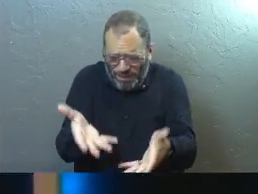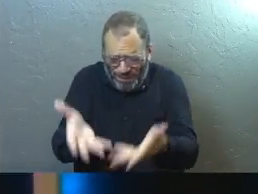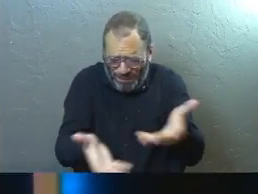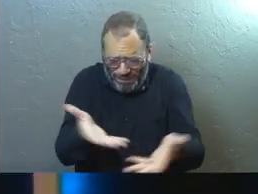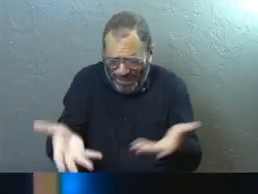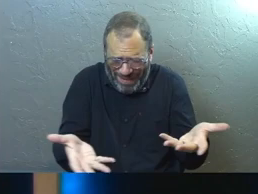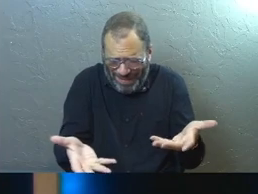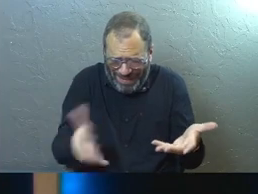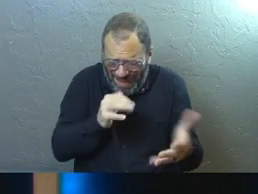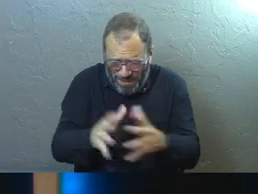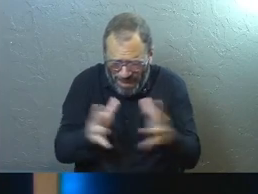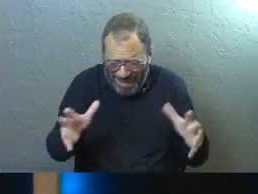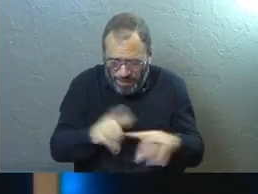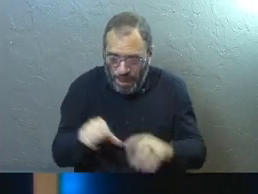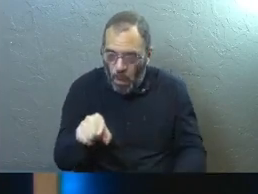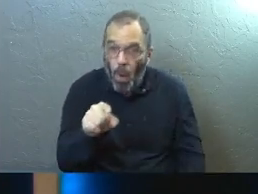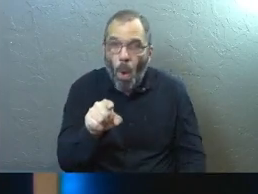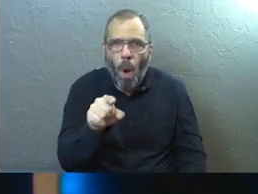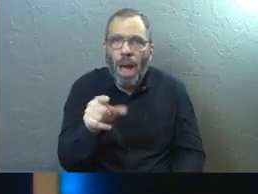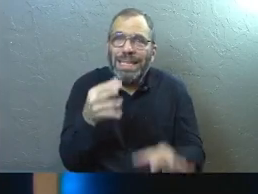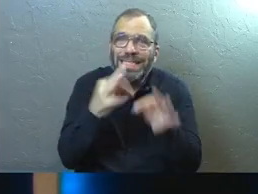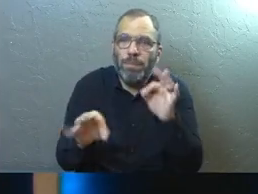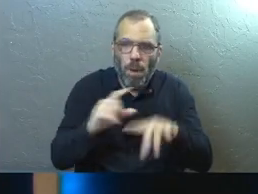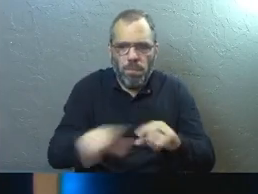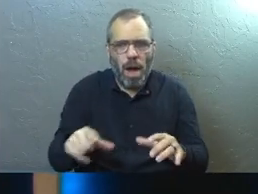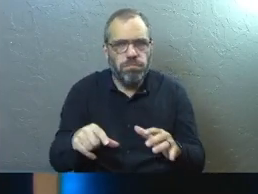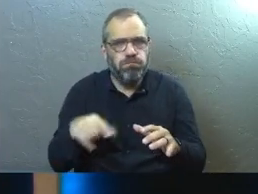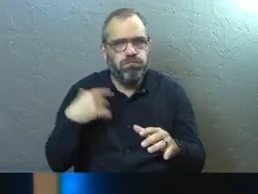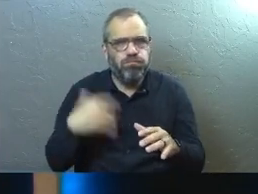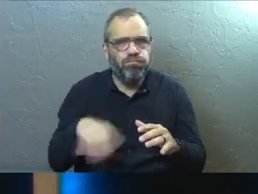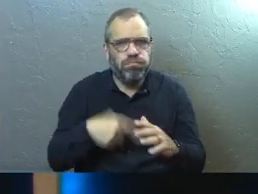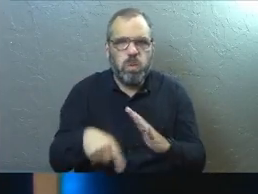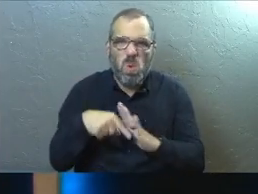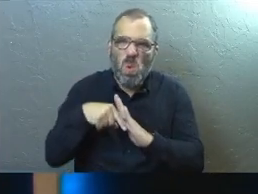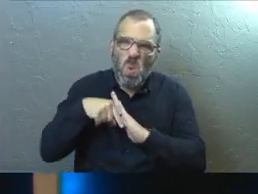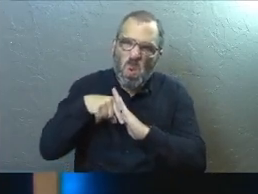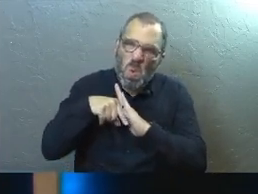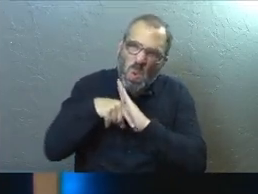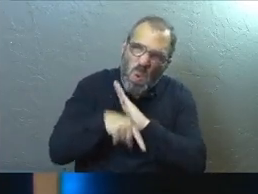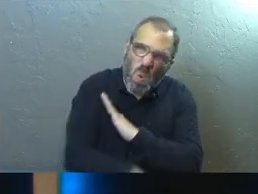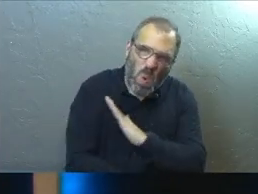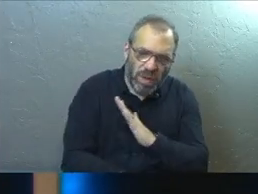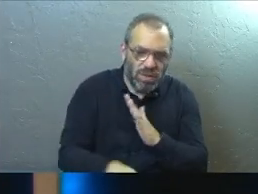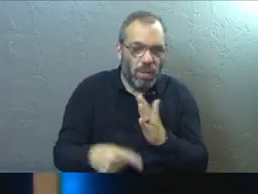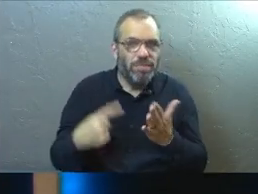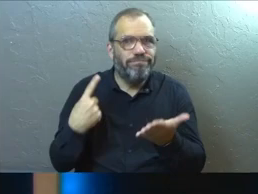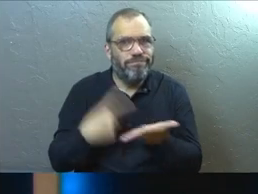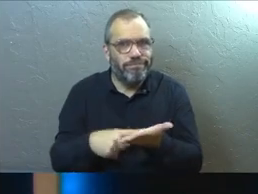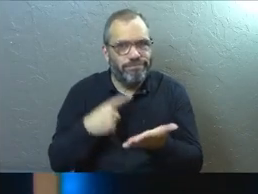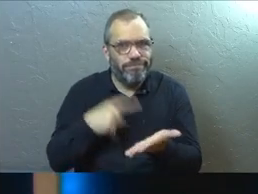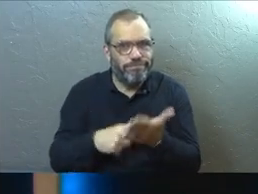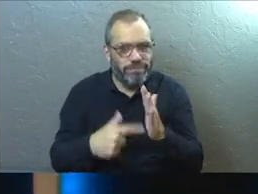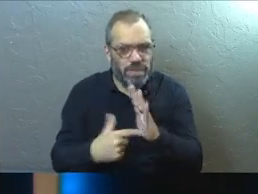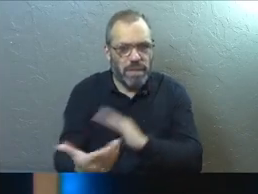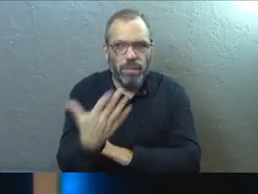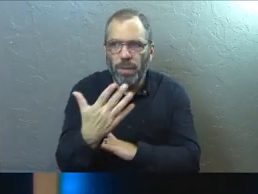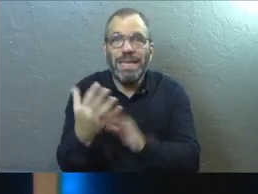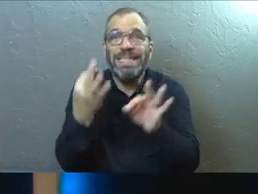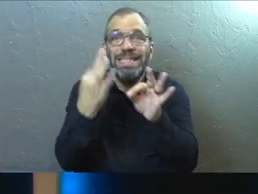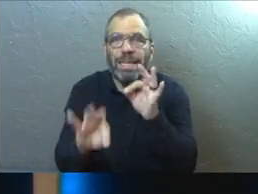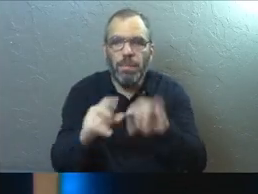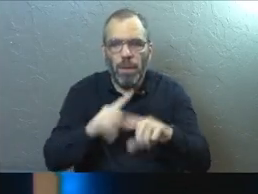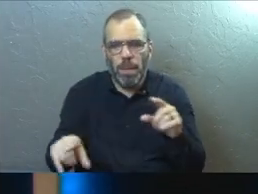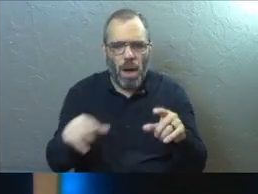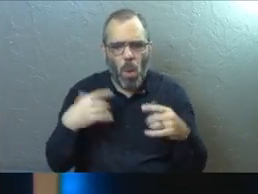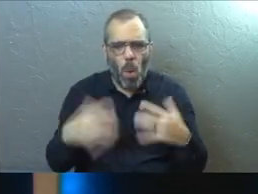It doesn't seem like there's much going on, but what it is, it's simple, but it's deep. And that's an idea that we're going to be talking about a lot this morning. It's simple,